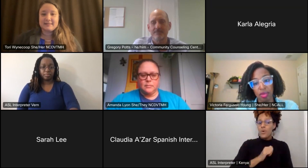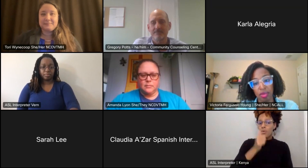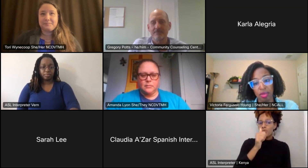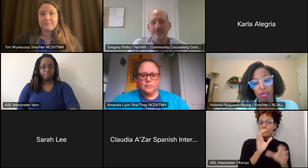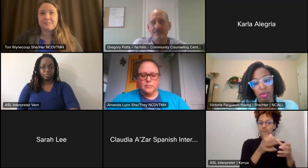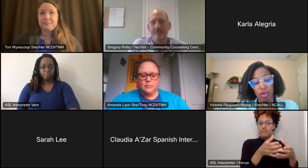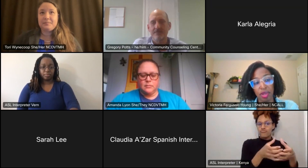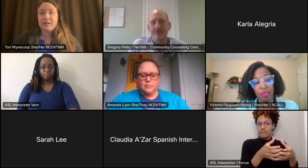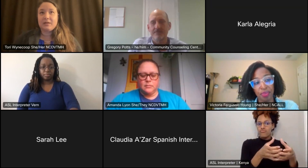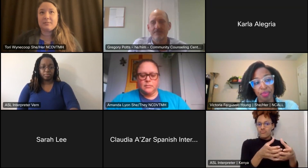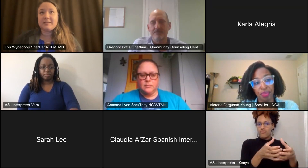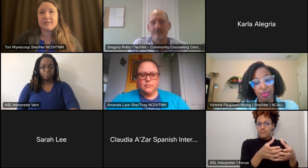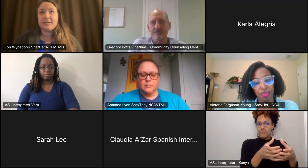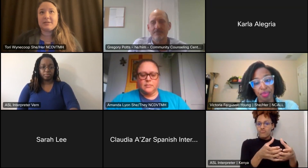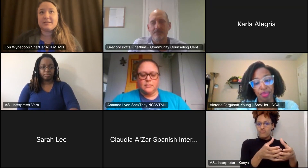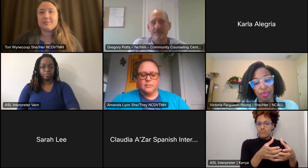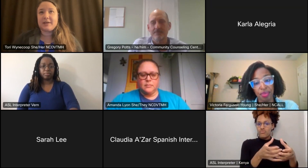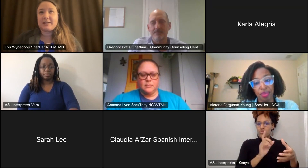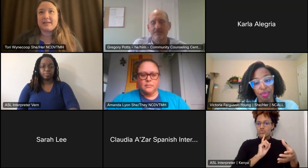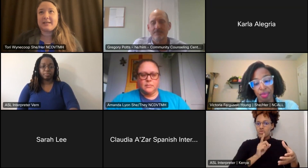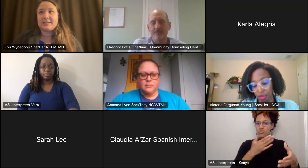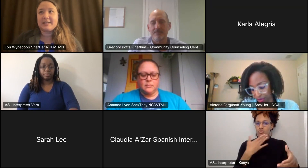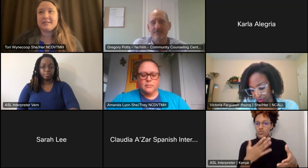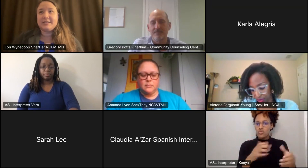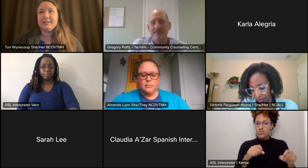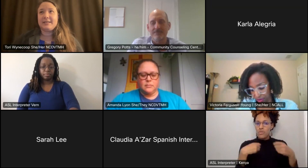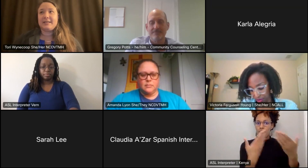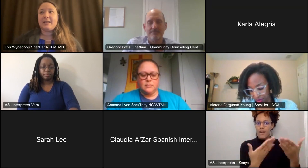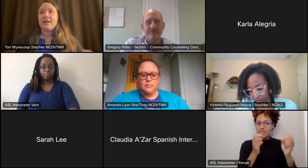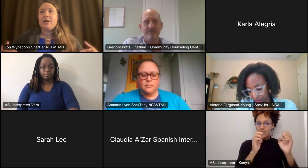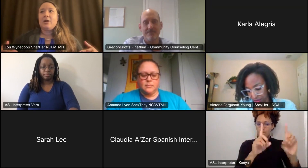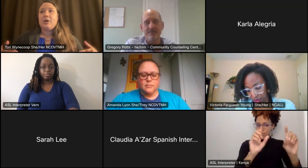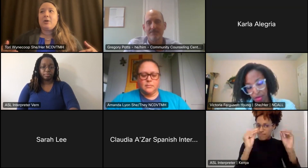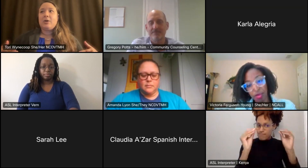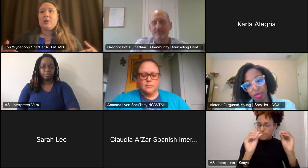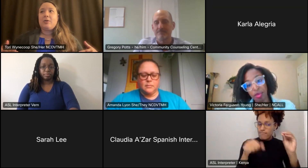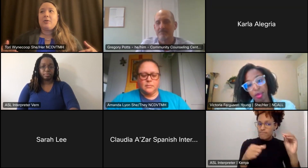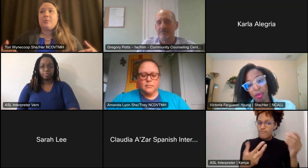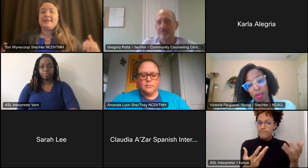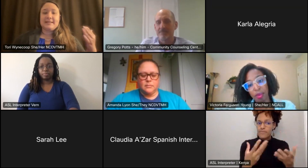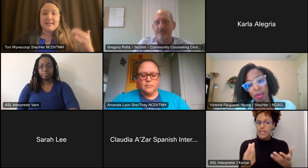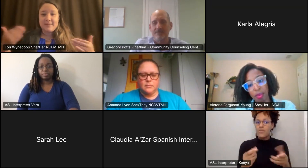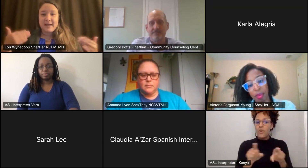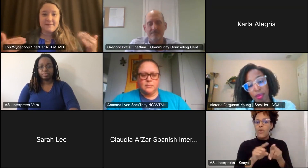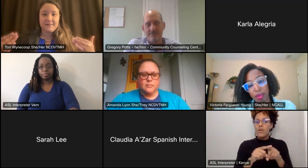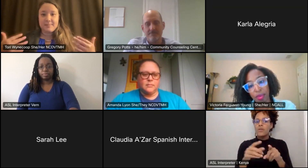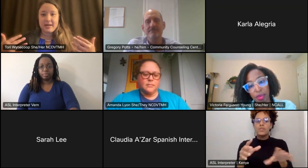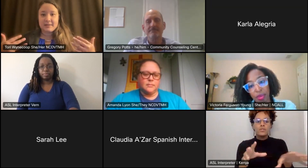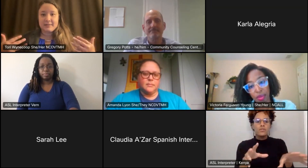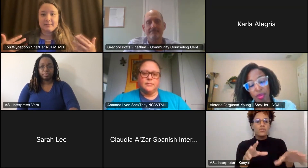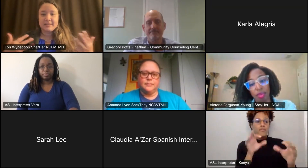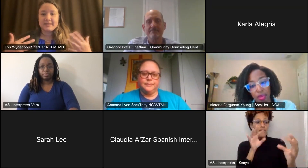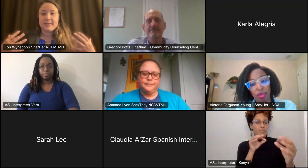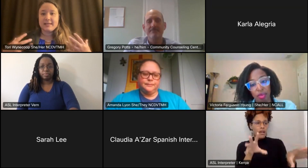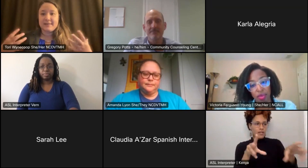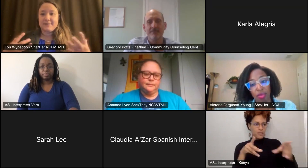it's it's really good to provide that education and then receive that feedback because